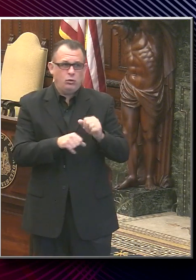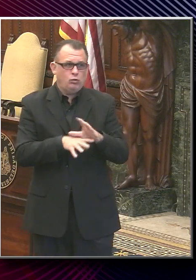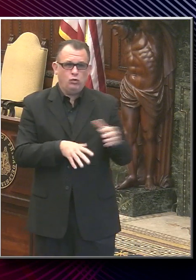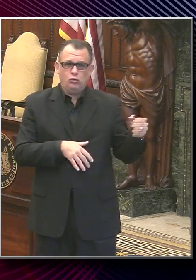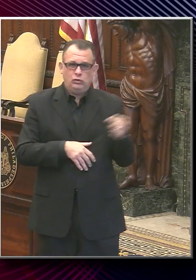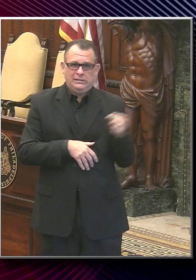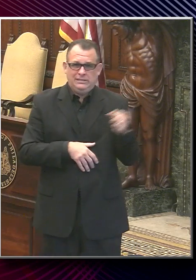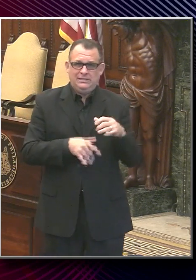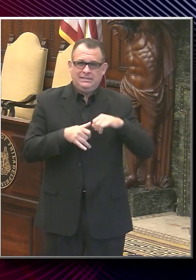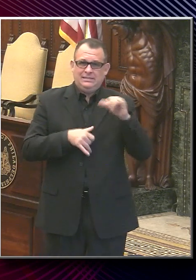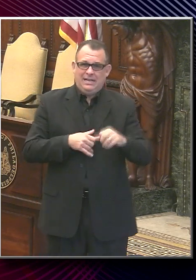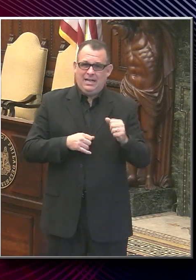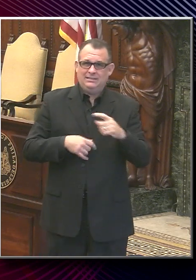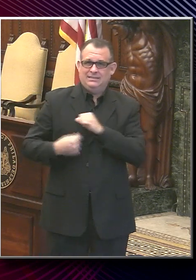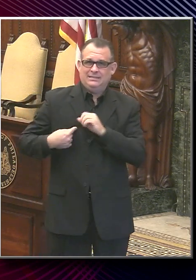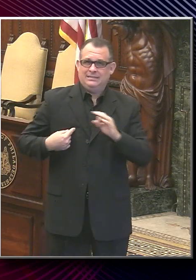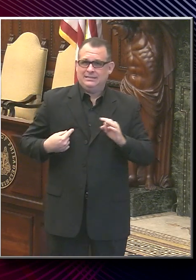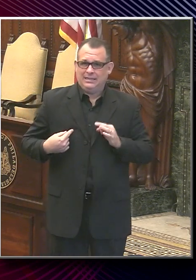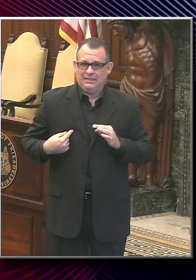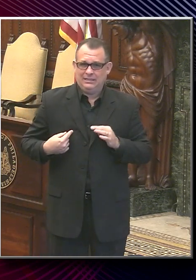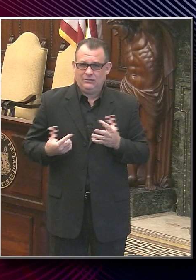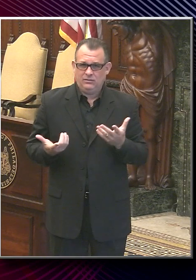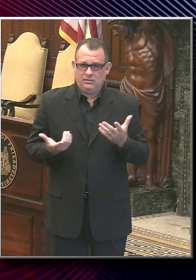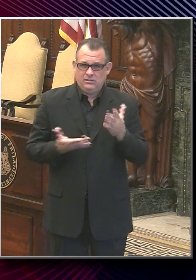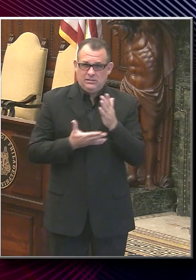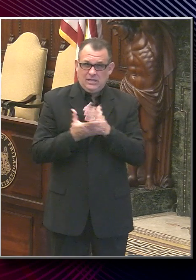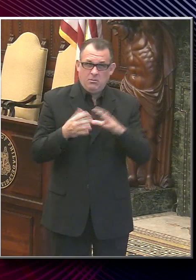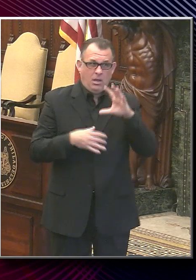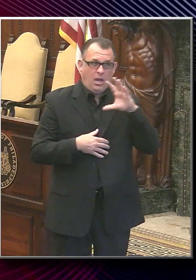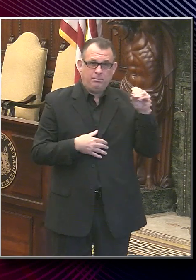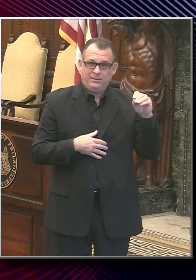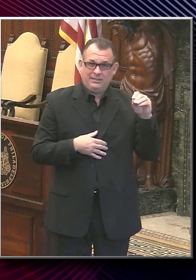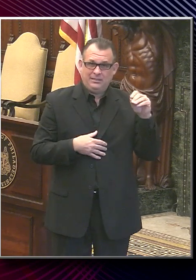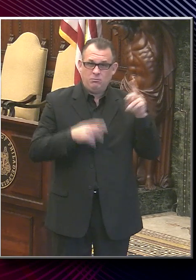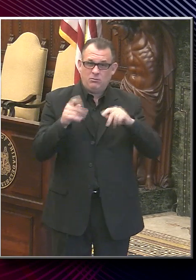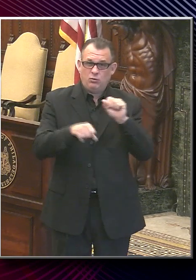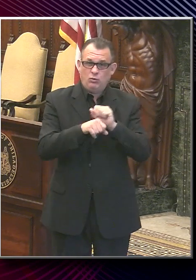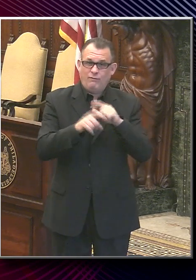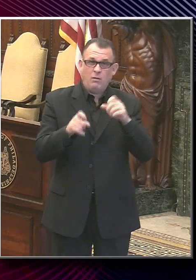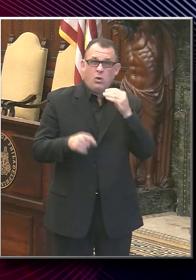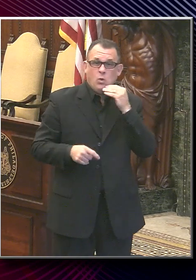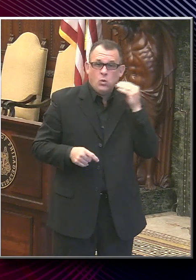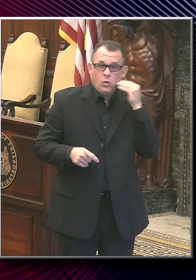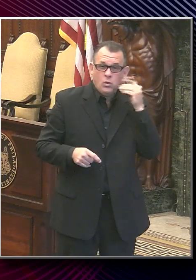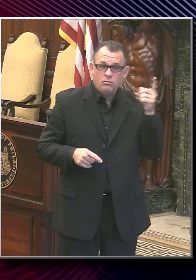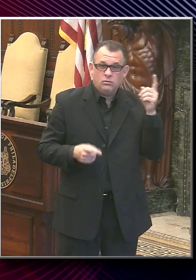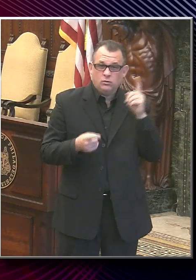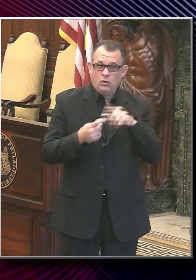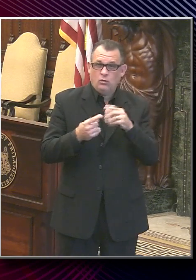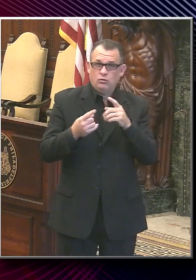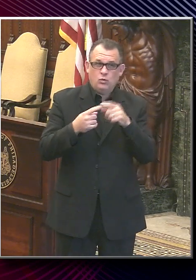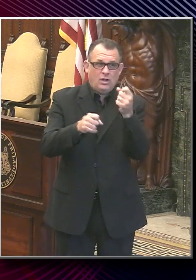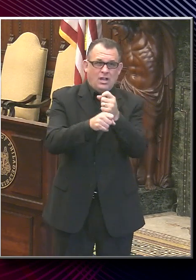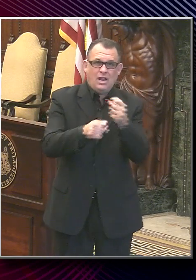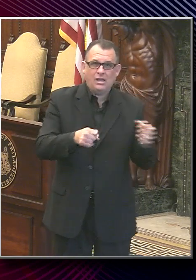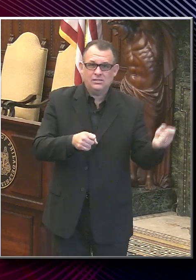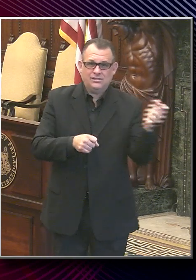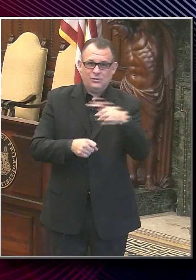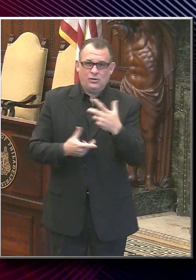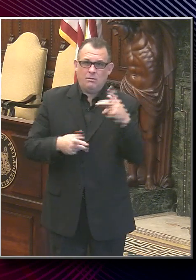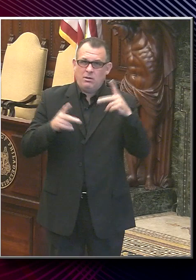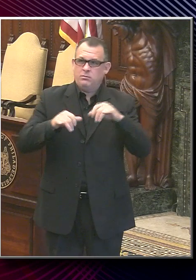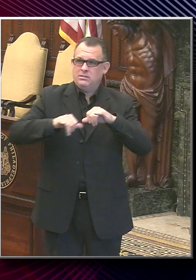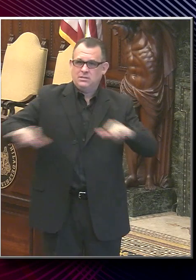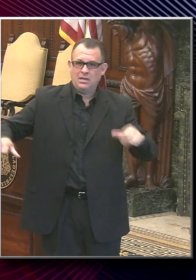on, given that, with some companies planning to have people working from home into next year, it kind of becomes a longer term